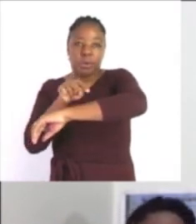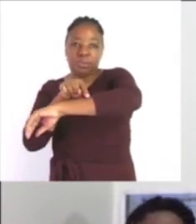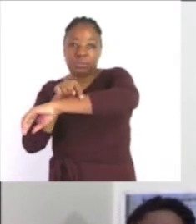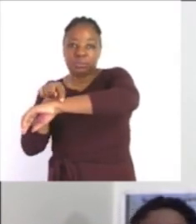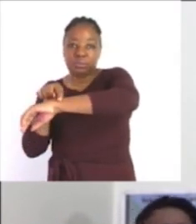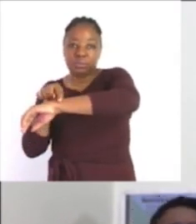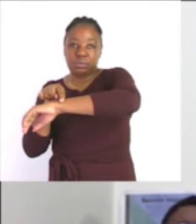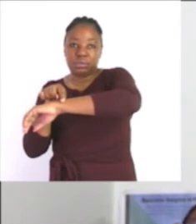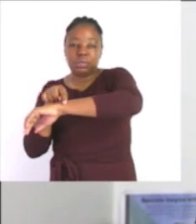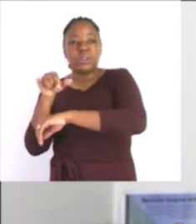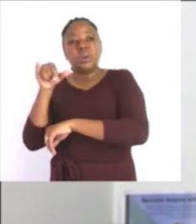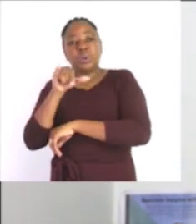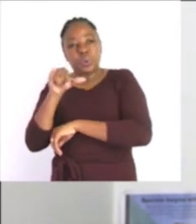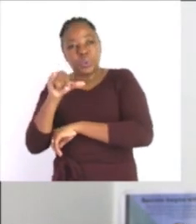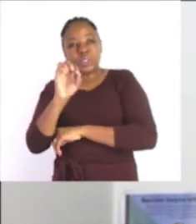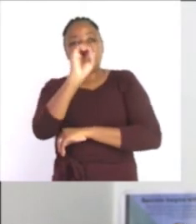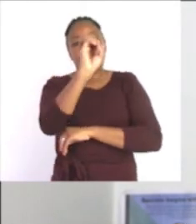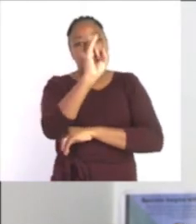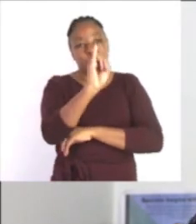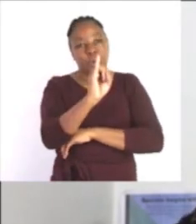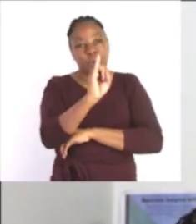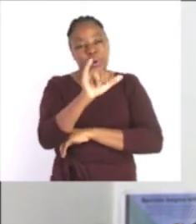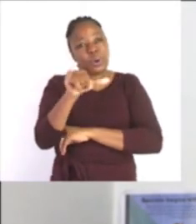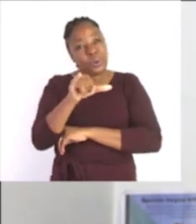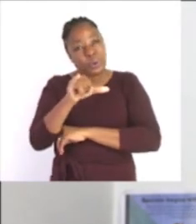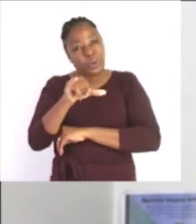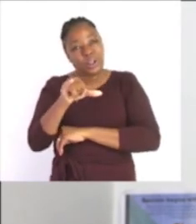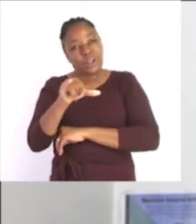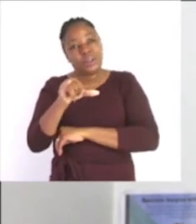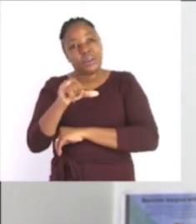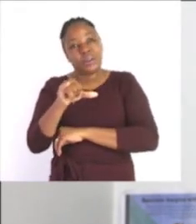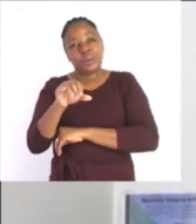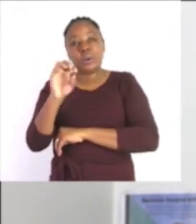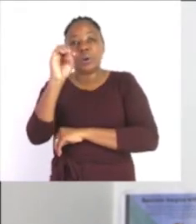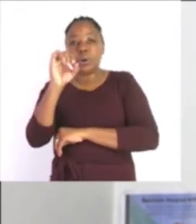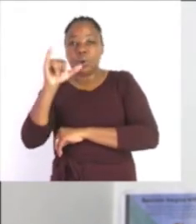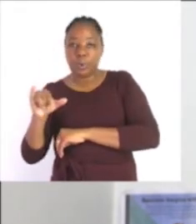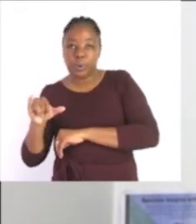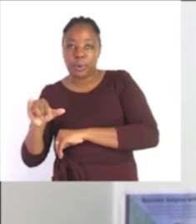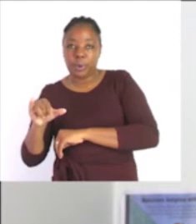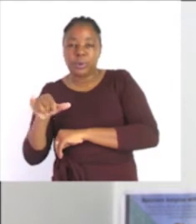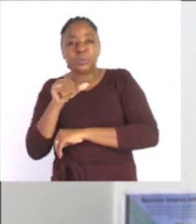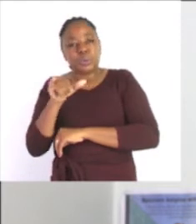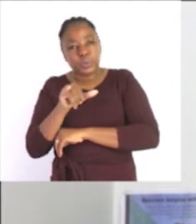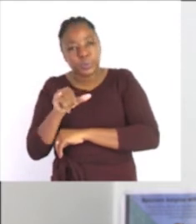oi. But which oi are we going to use? Is it O-I or